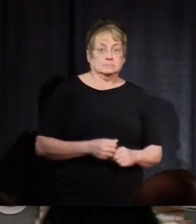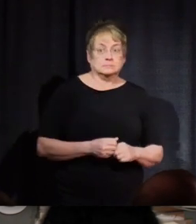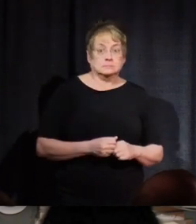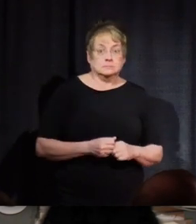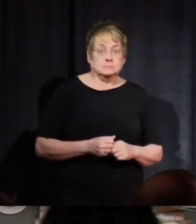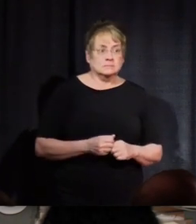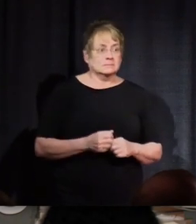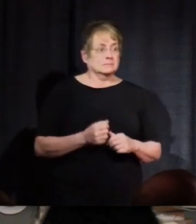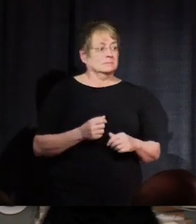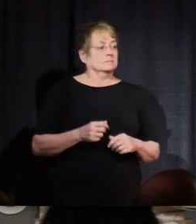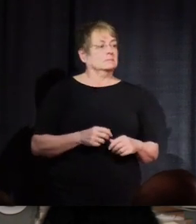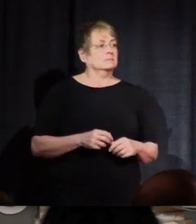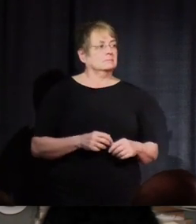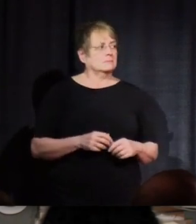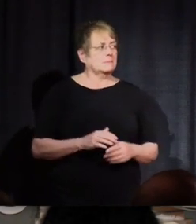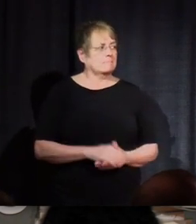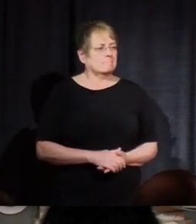i know this